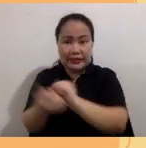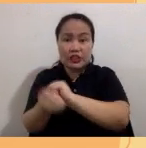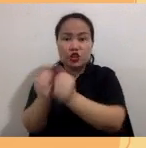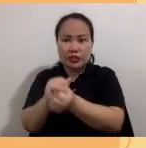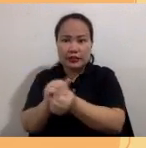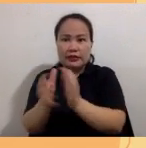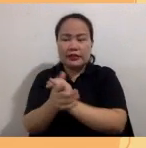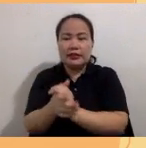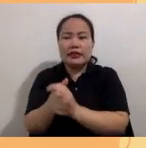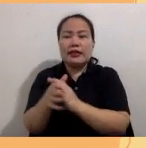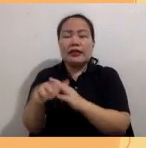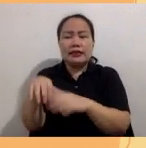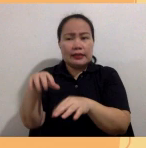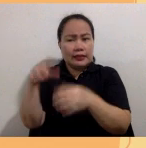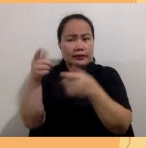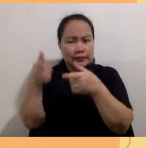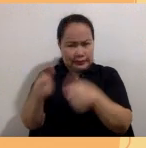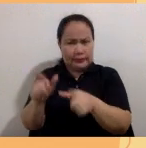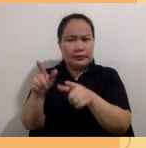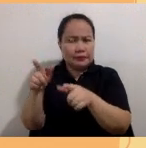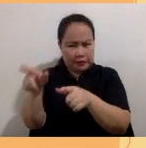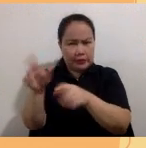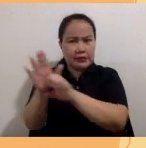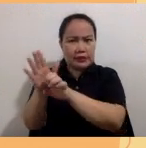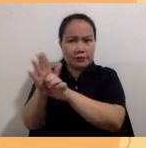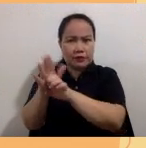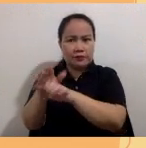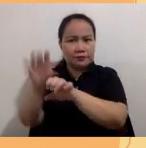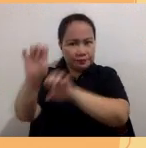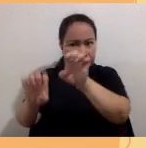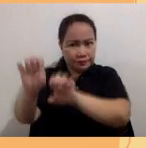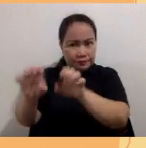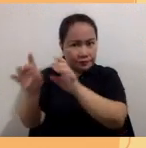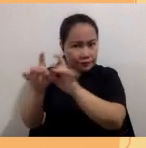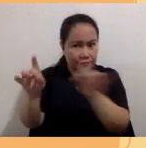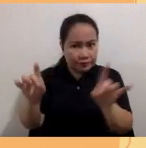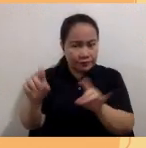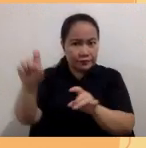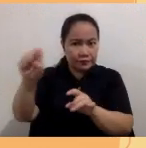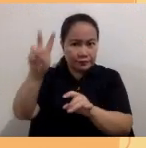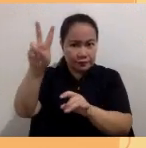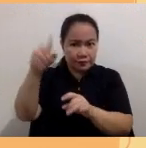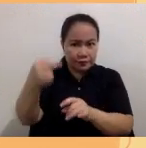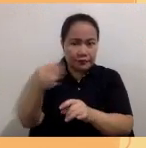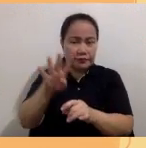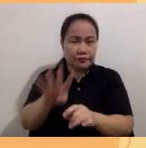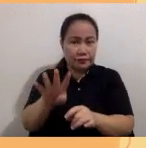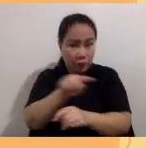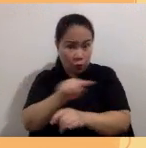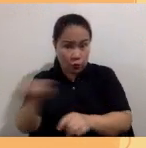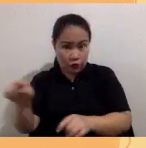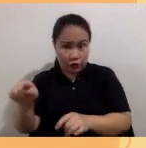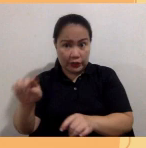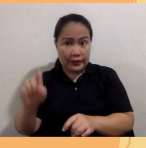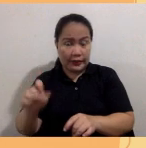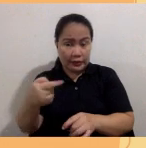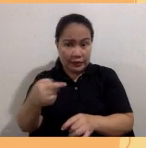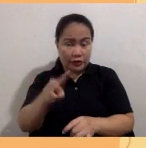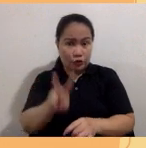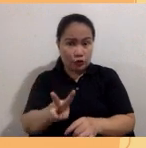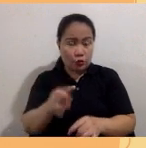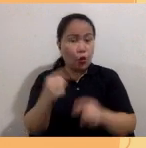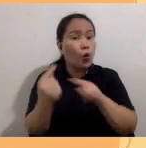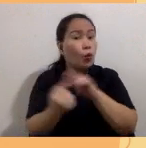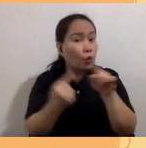natin. Alright? So, let us have an example. Evaluate the expression x squared minus 4 all